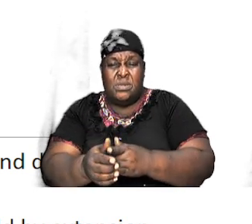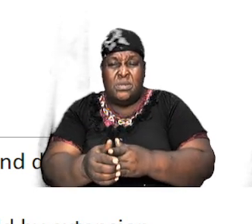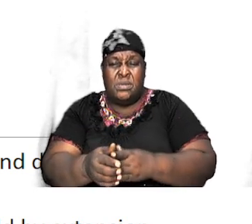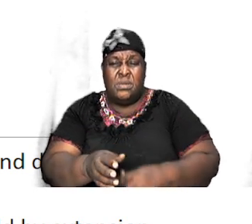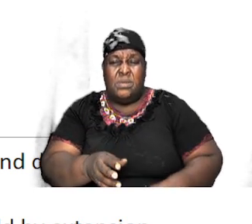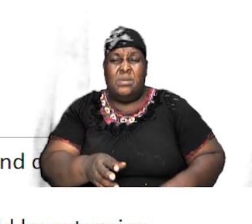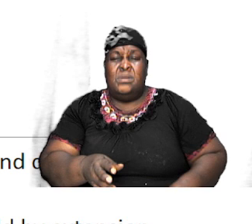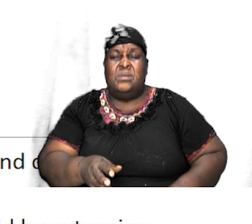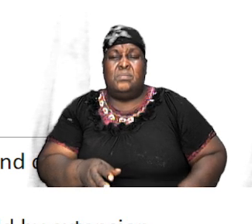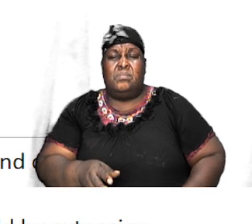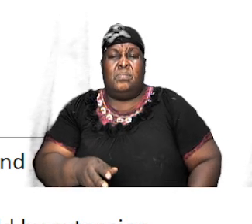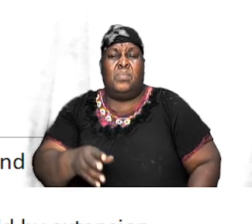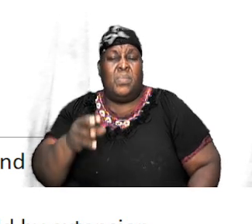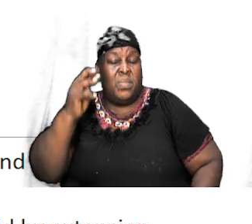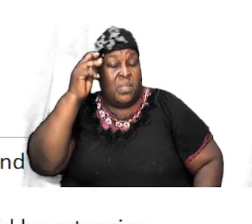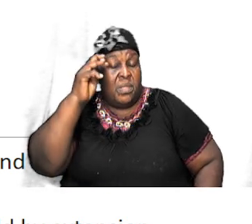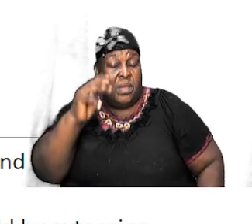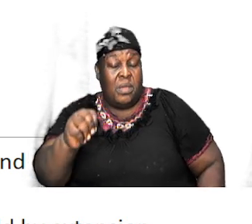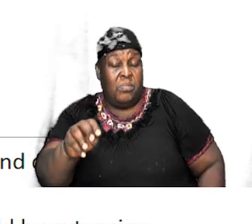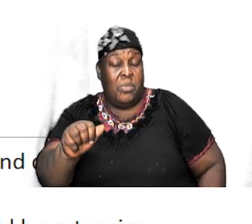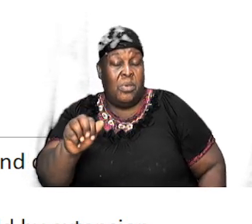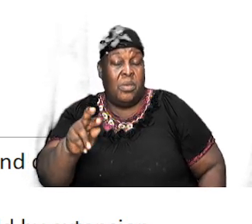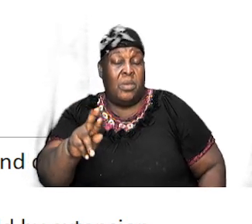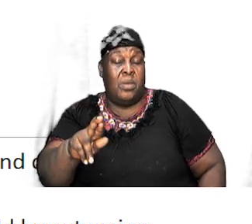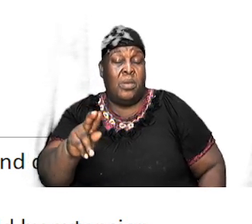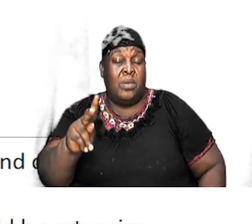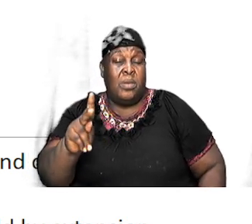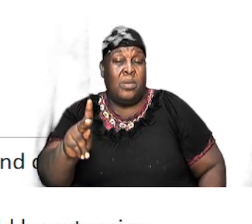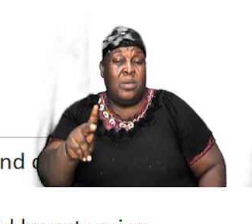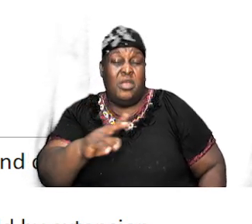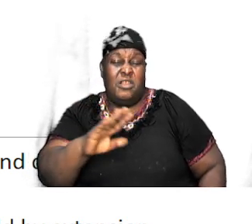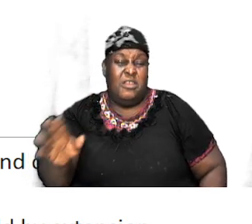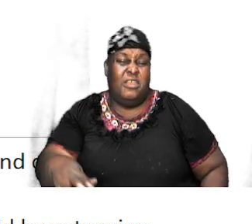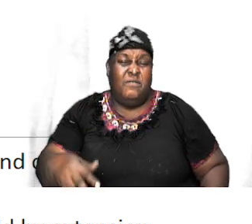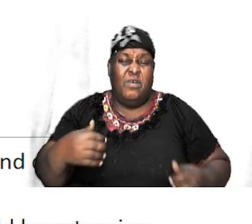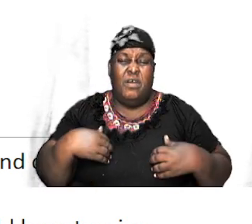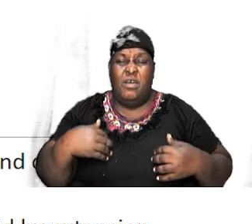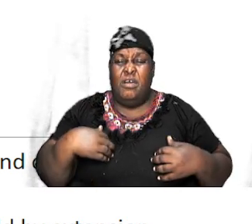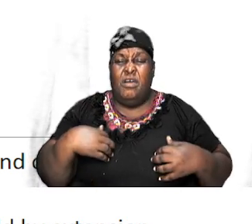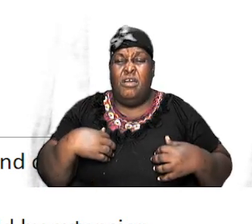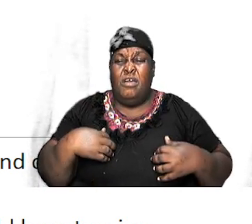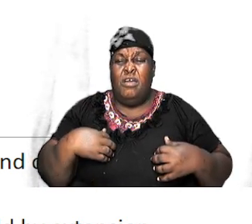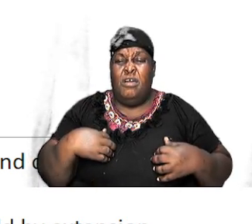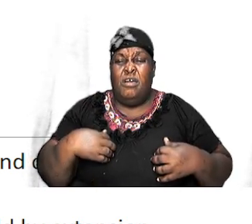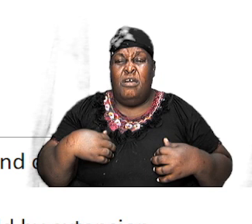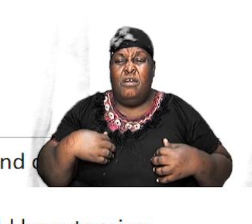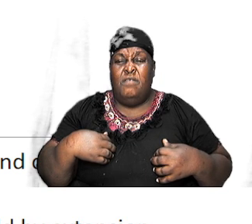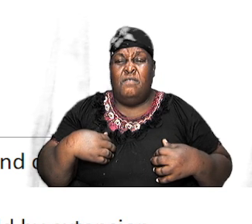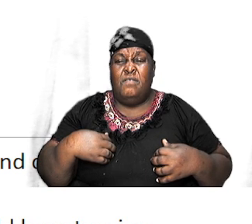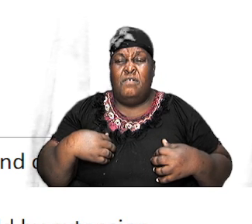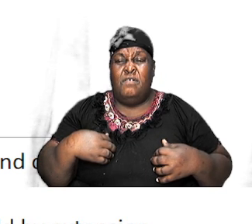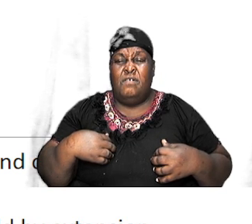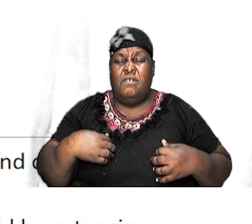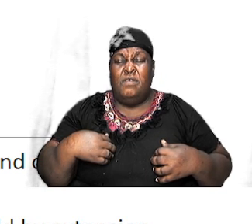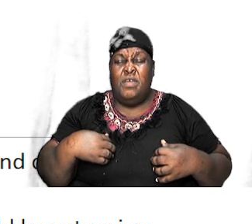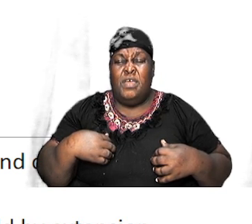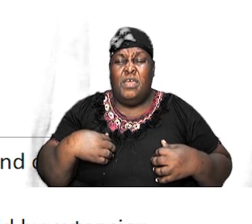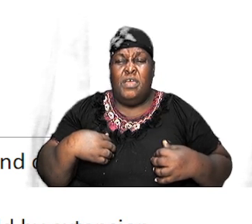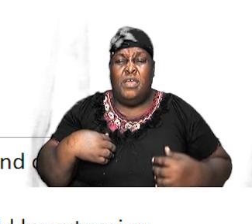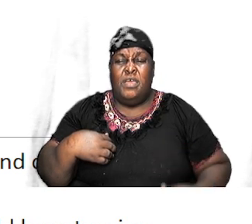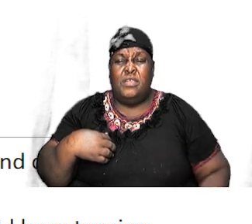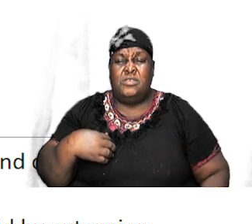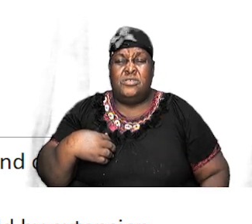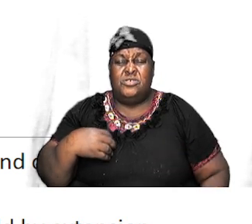didn't have a genealogy at all. Because, as I said, the Romans is not into a lot of the teaching and a lot of